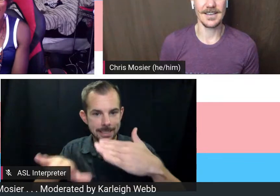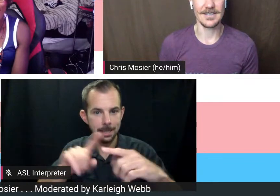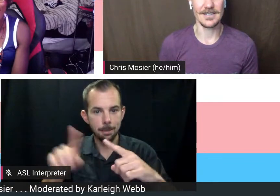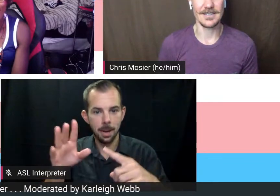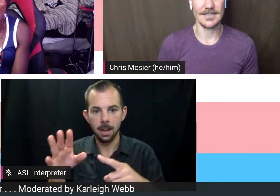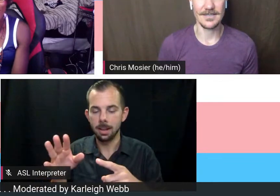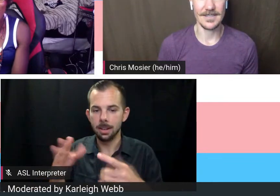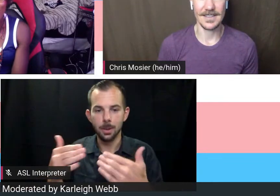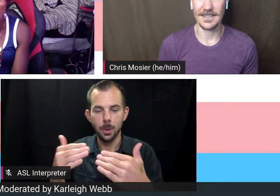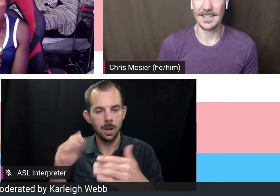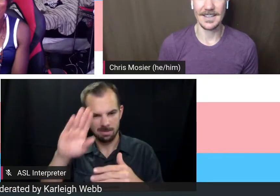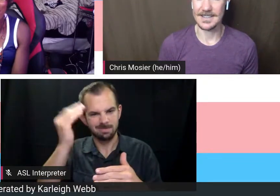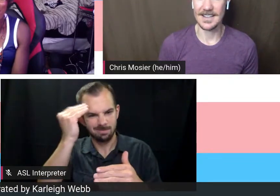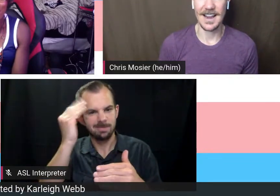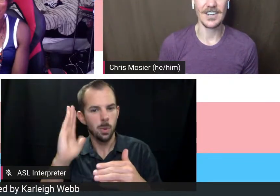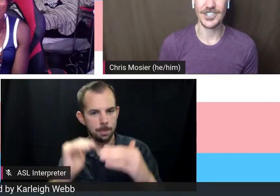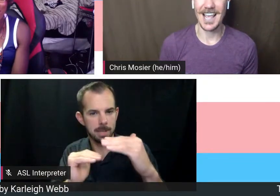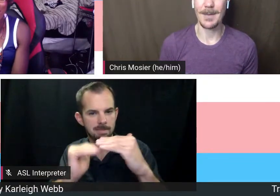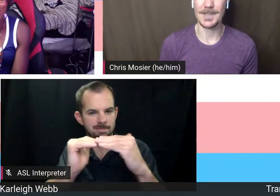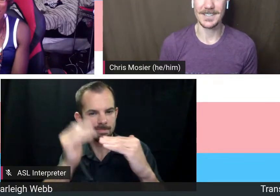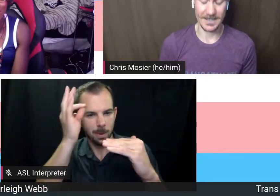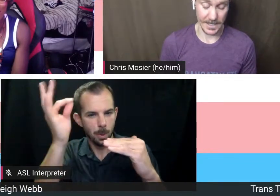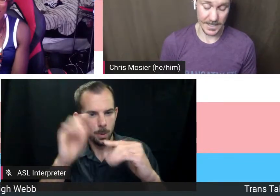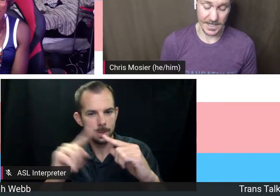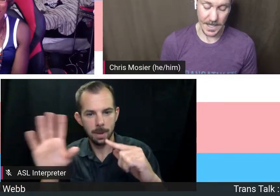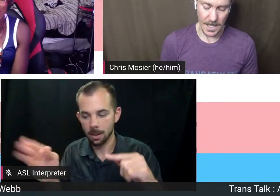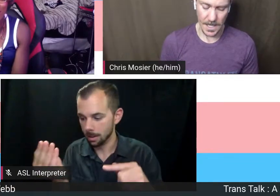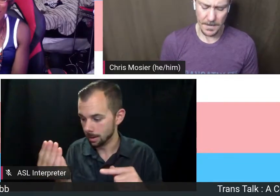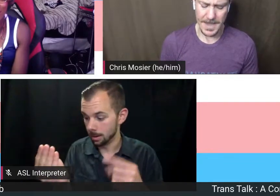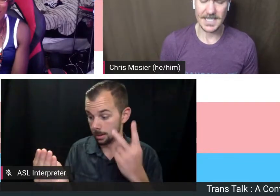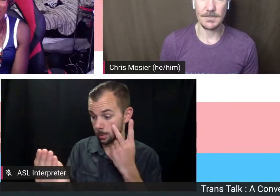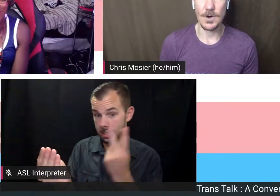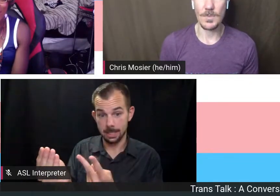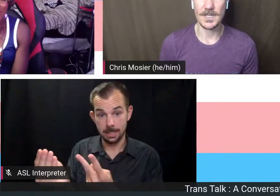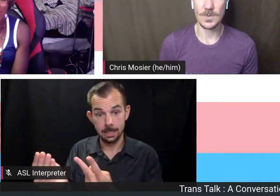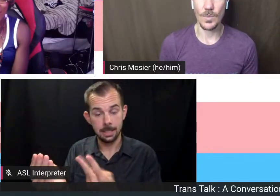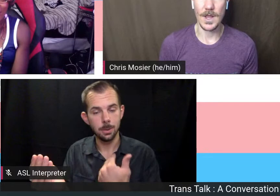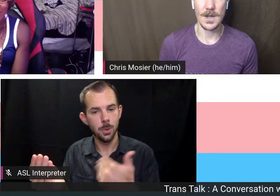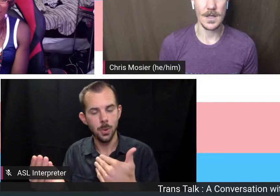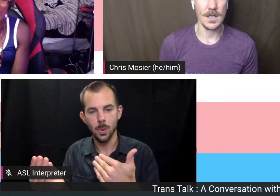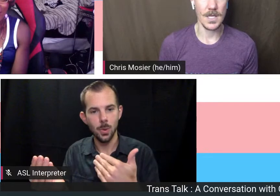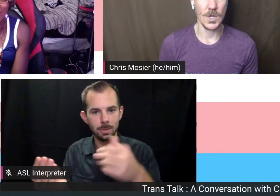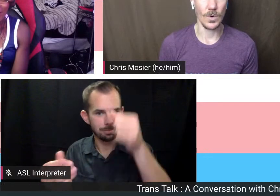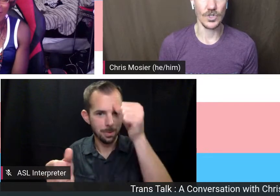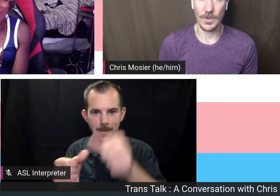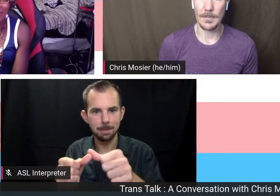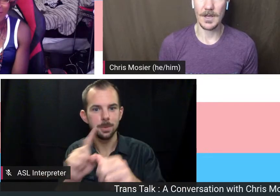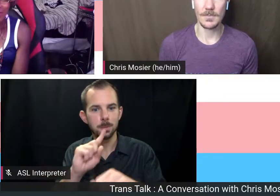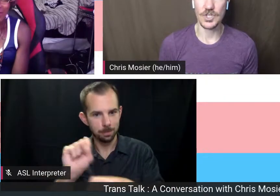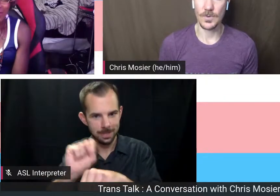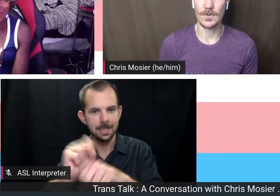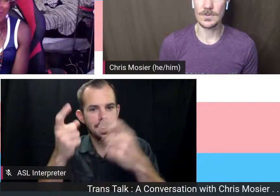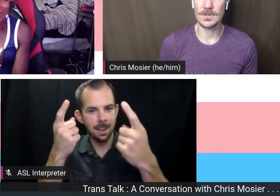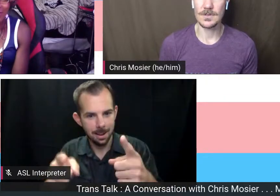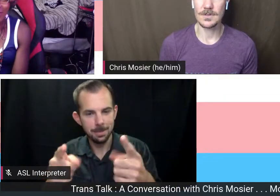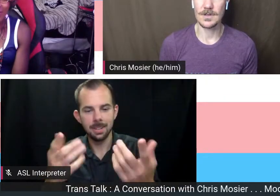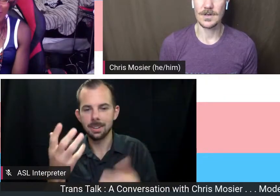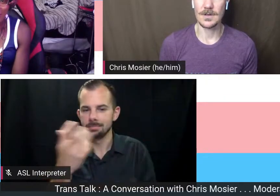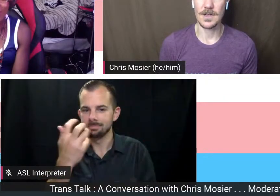this and thinking like it actually happened. Like, it's an amazing moment when your dream comes